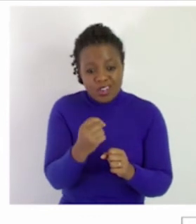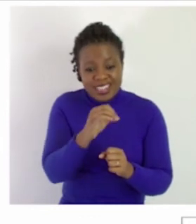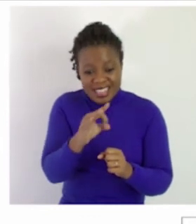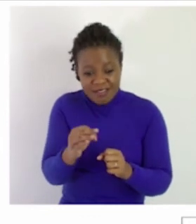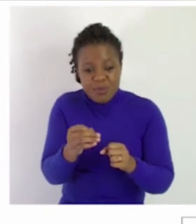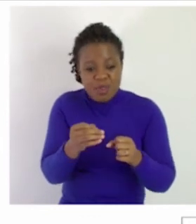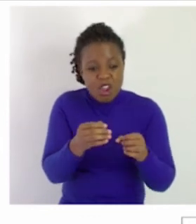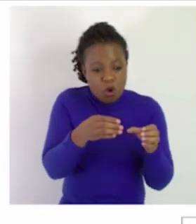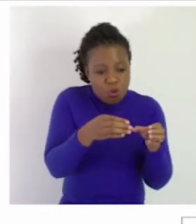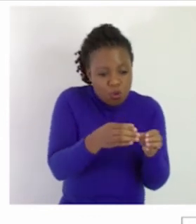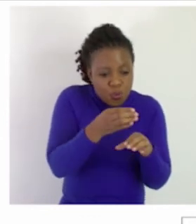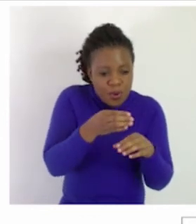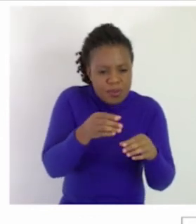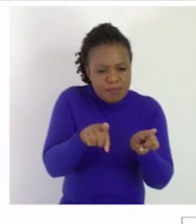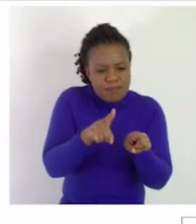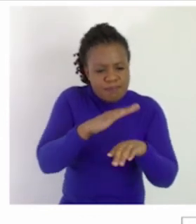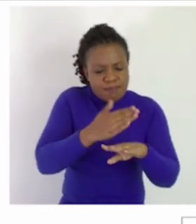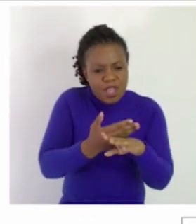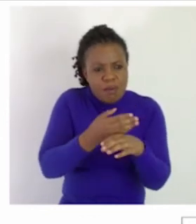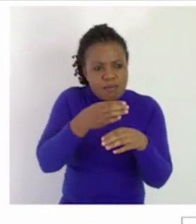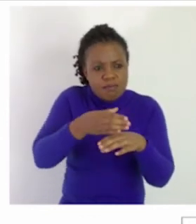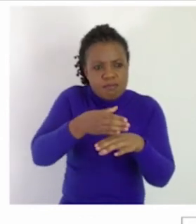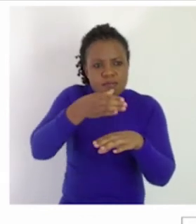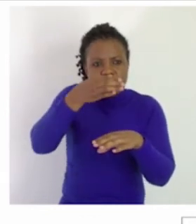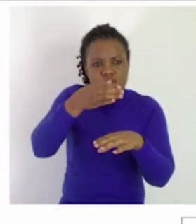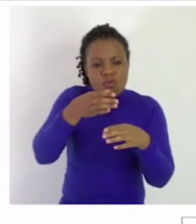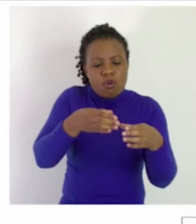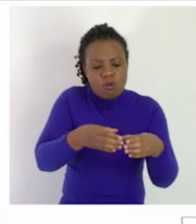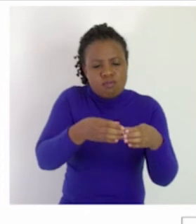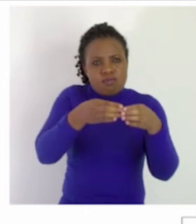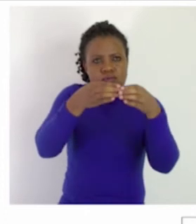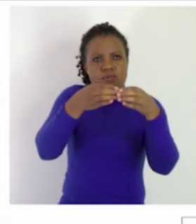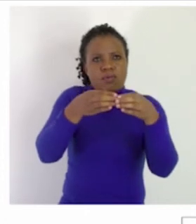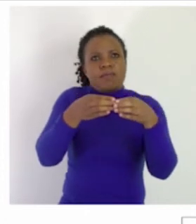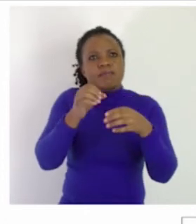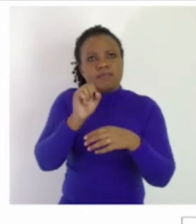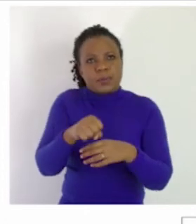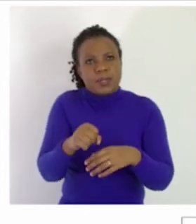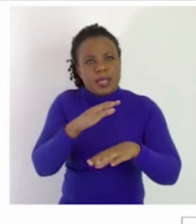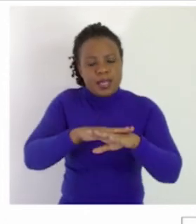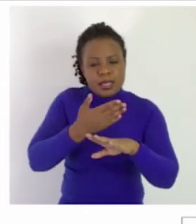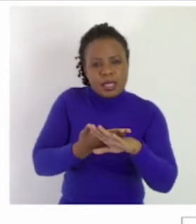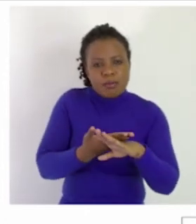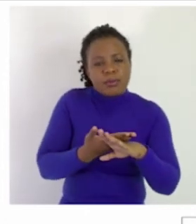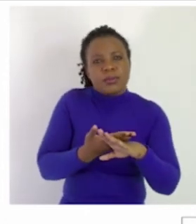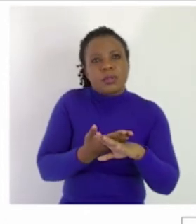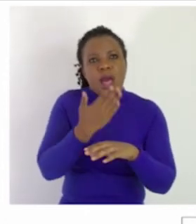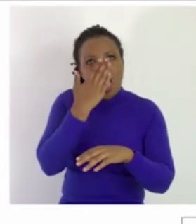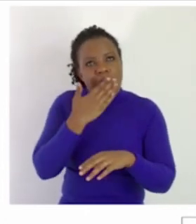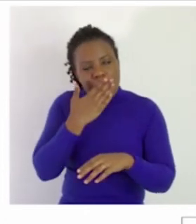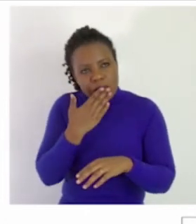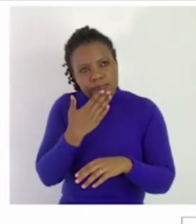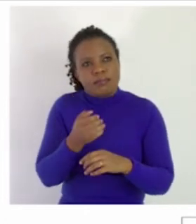substances. Watch out on that note, there is a wrong spelling there. E.g.,